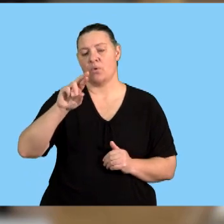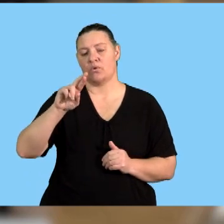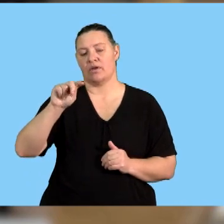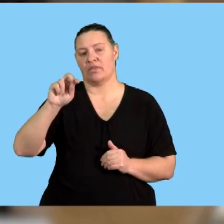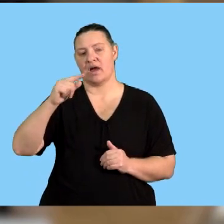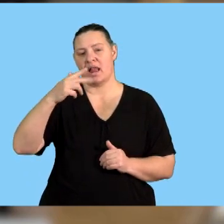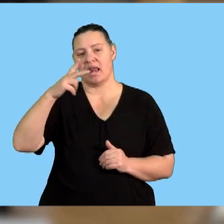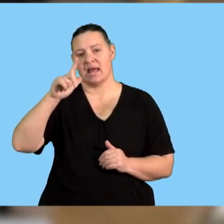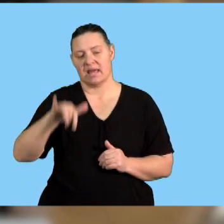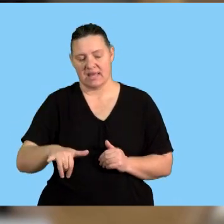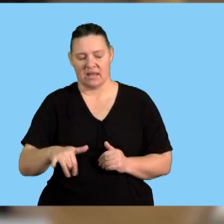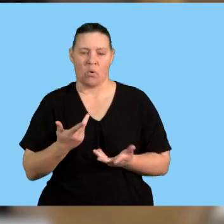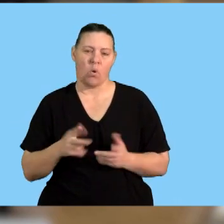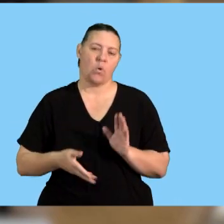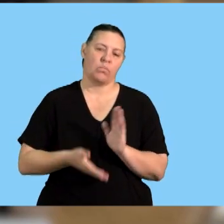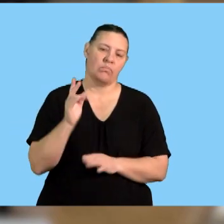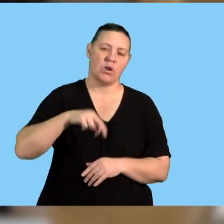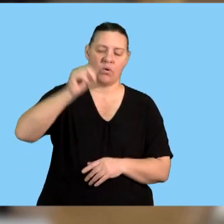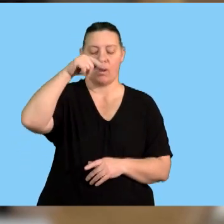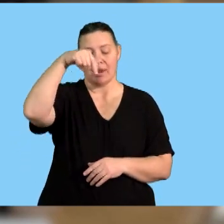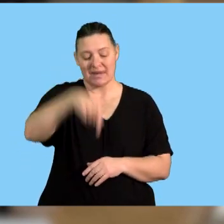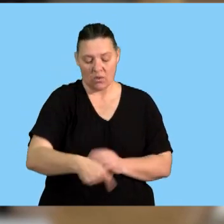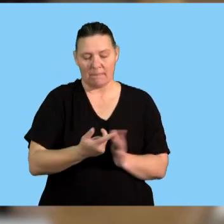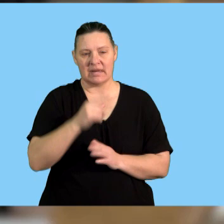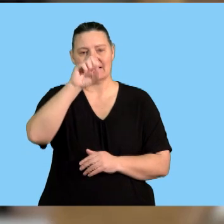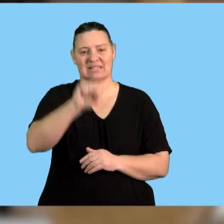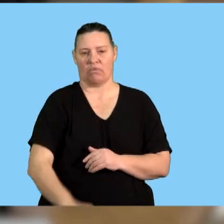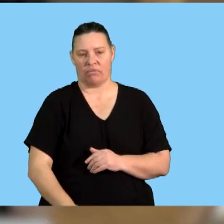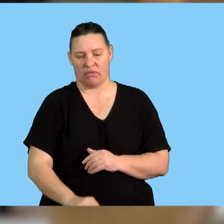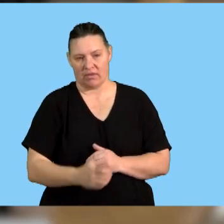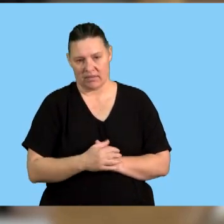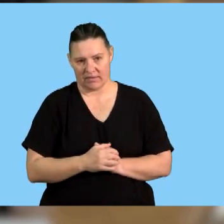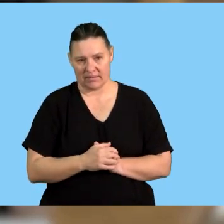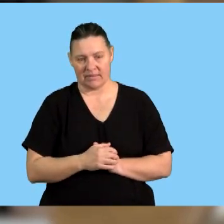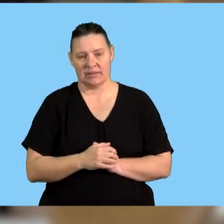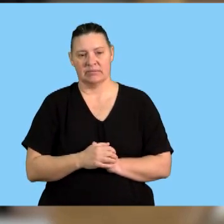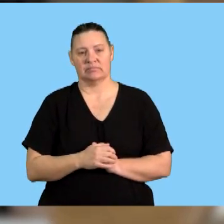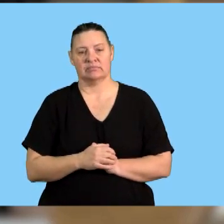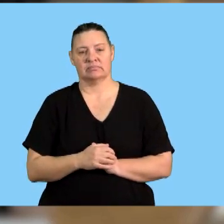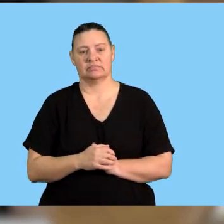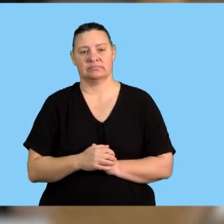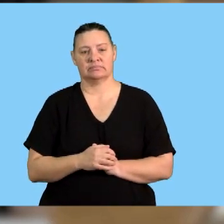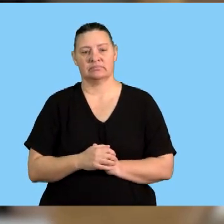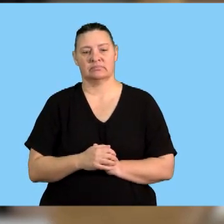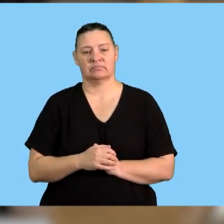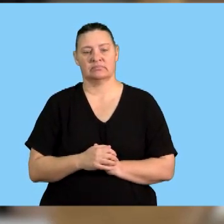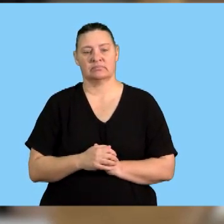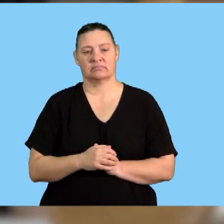or you are going towards north. When you go down, you are going towards south. Right.